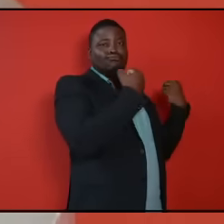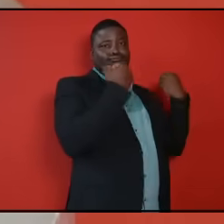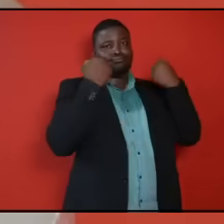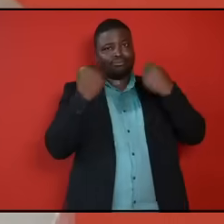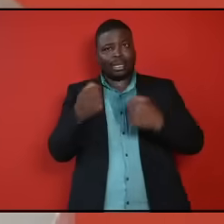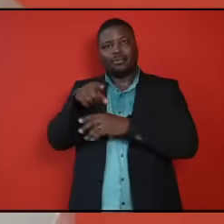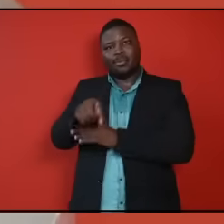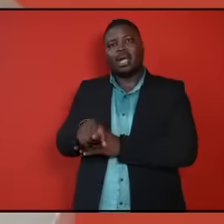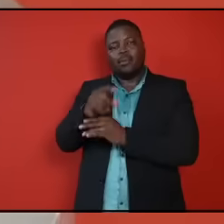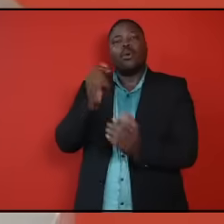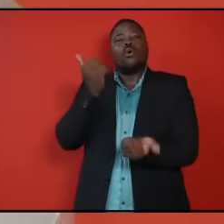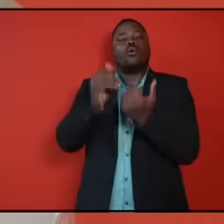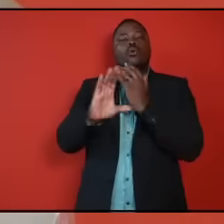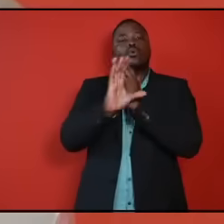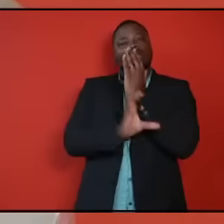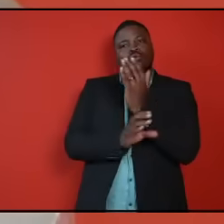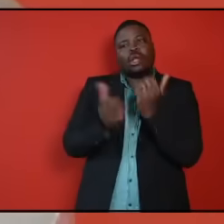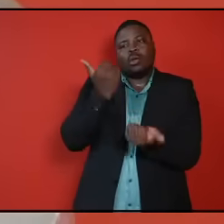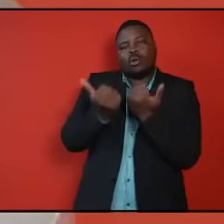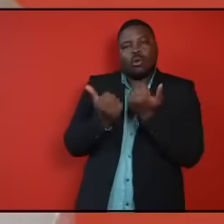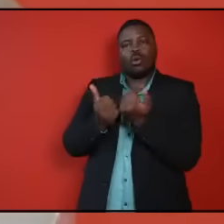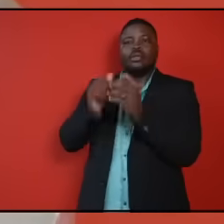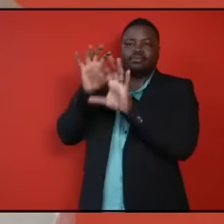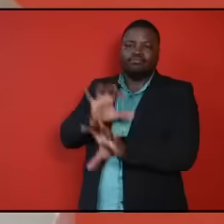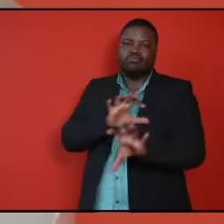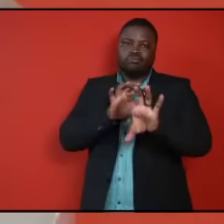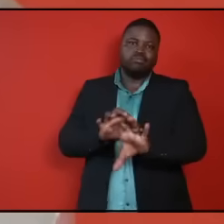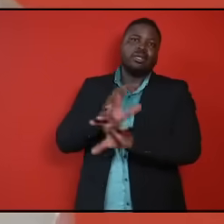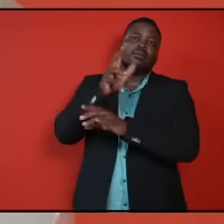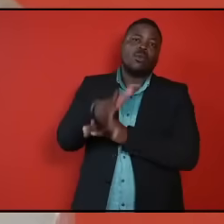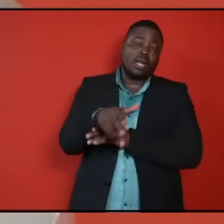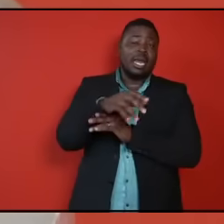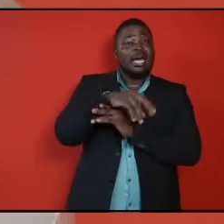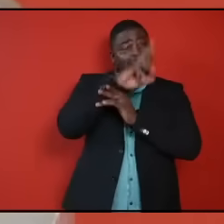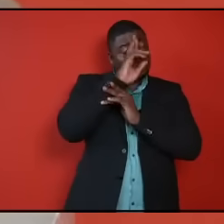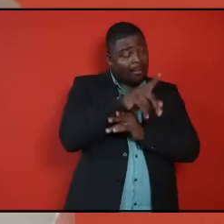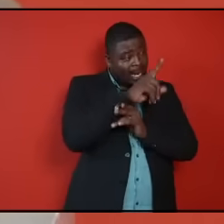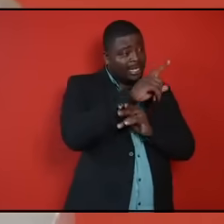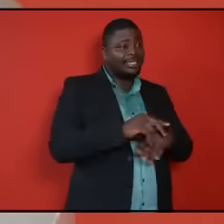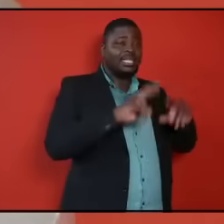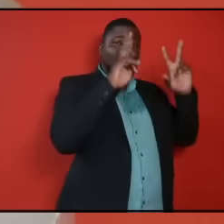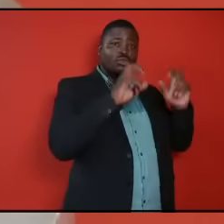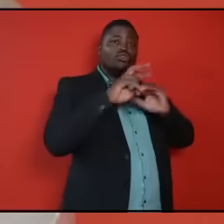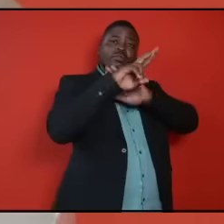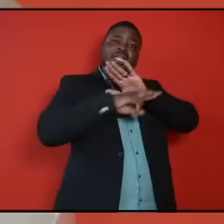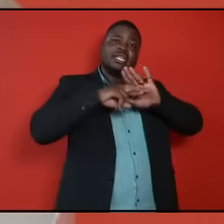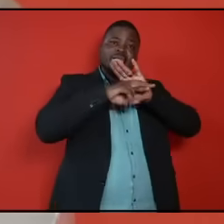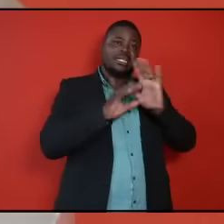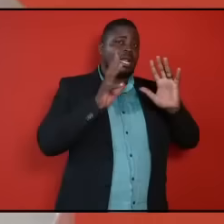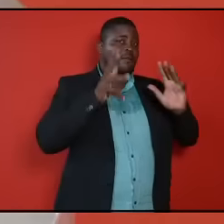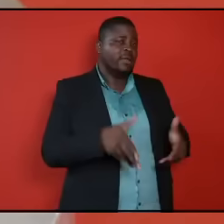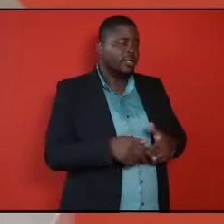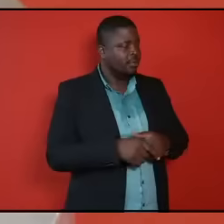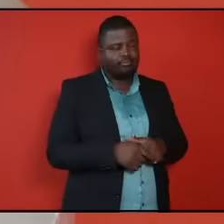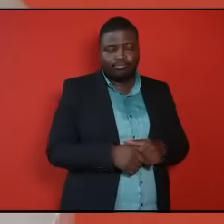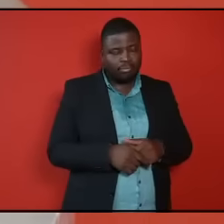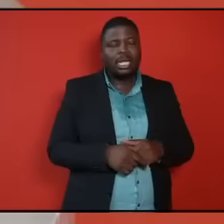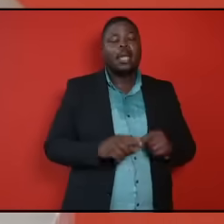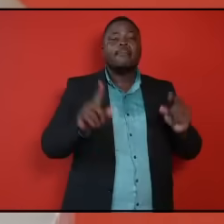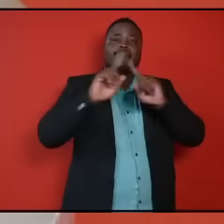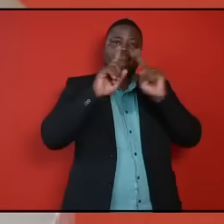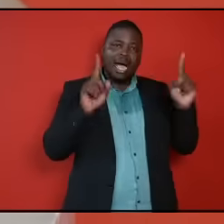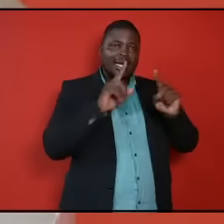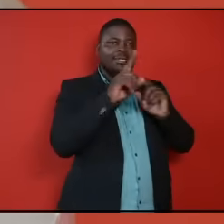because it's not a regional issue. It's a national issue. the not holding the president